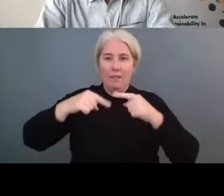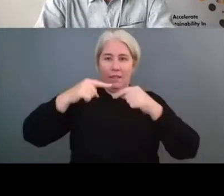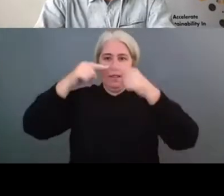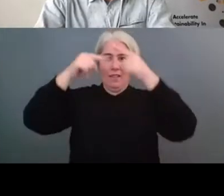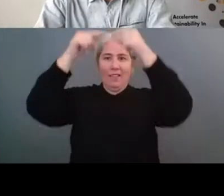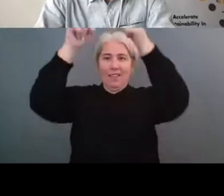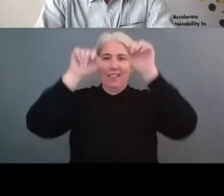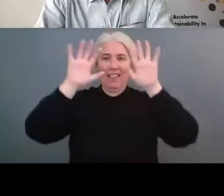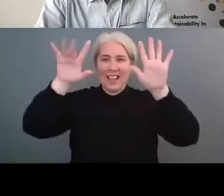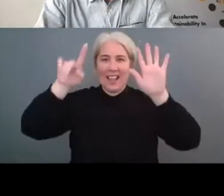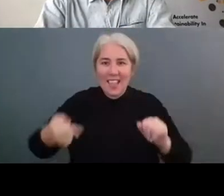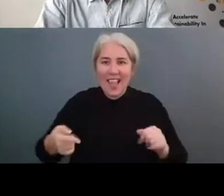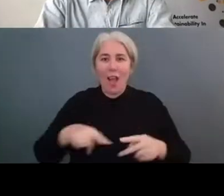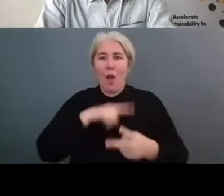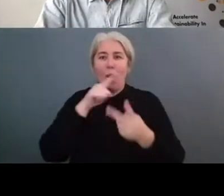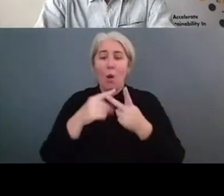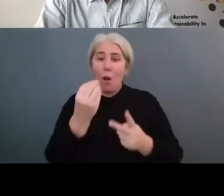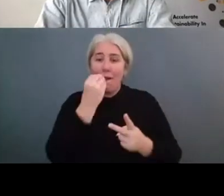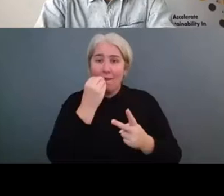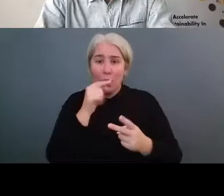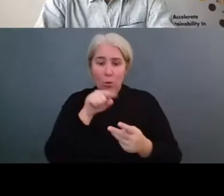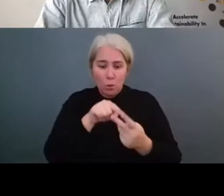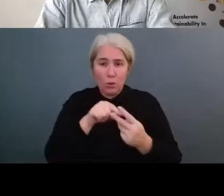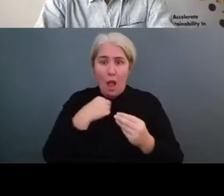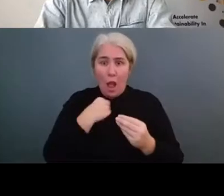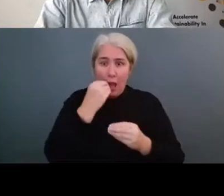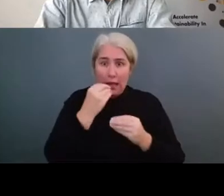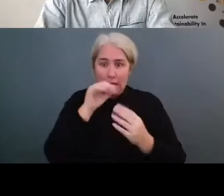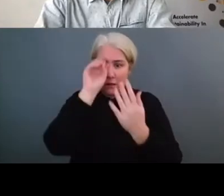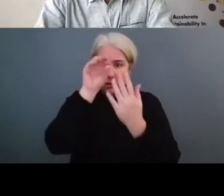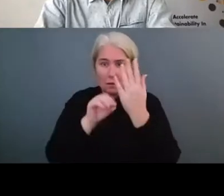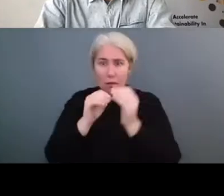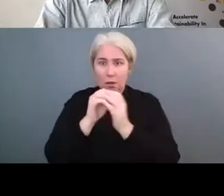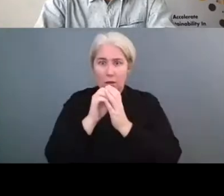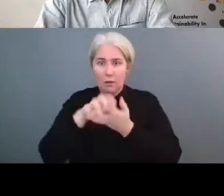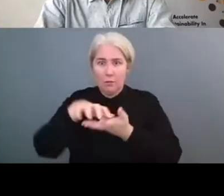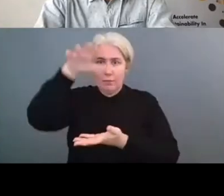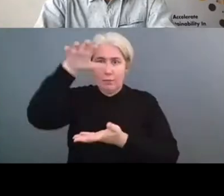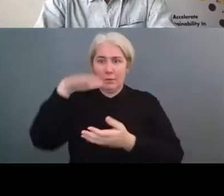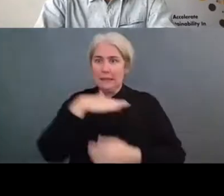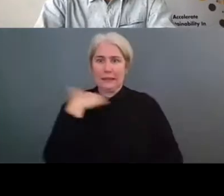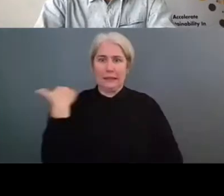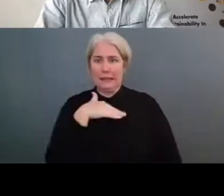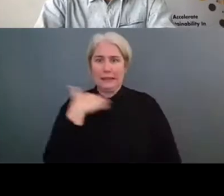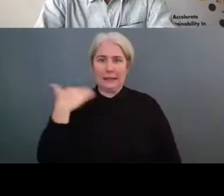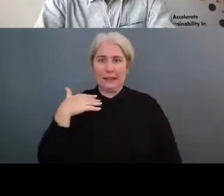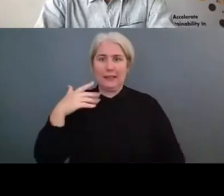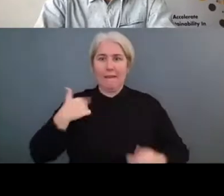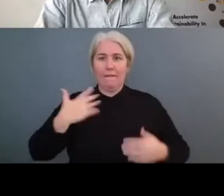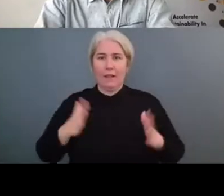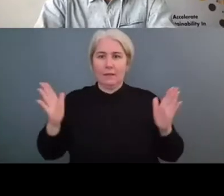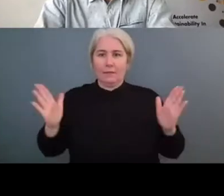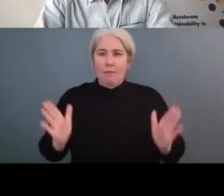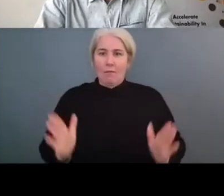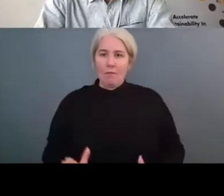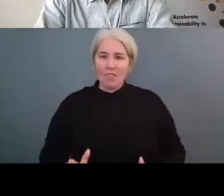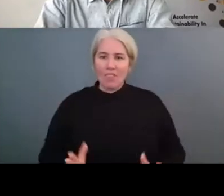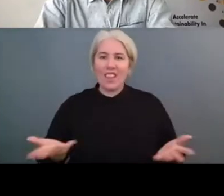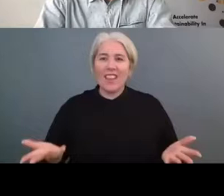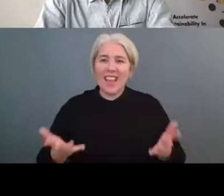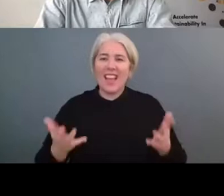public, that would be great. Maybe beginning with the athletes, that they use this app to show how we